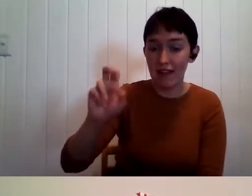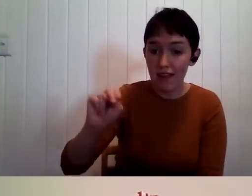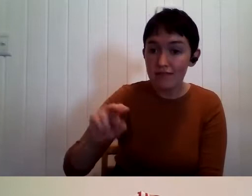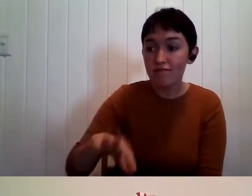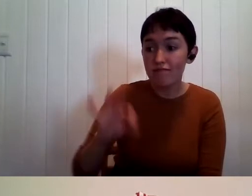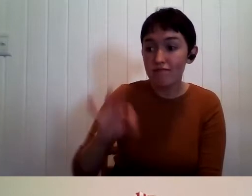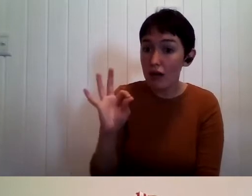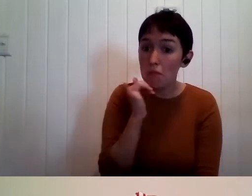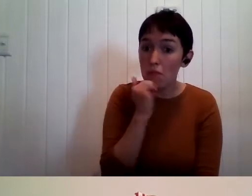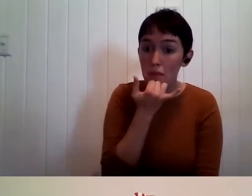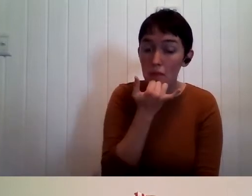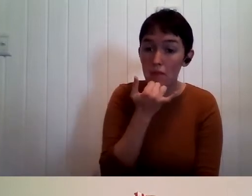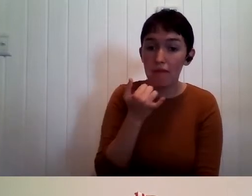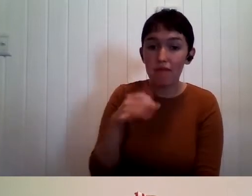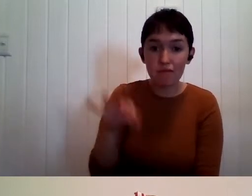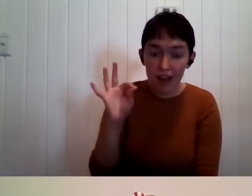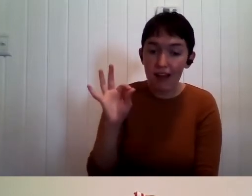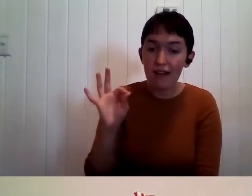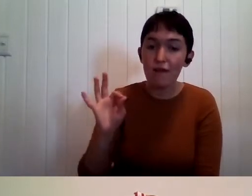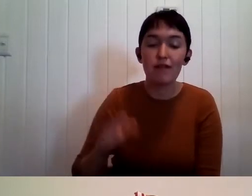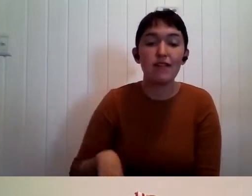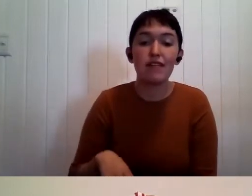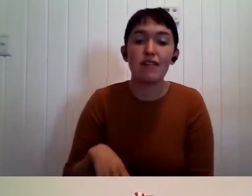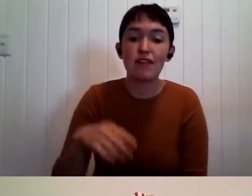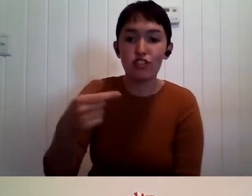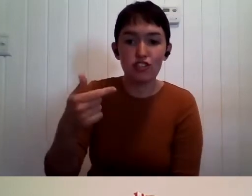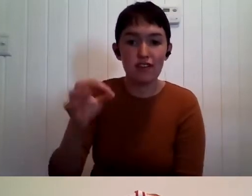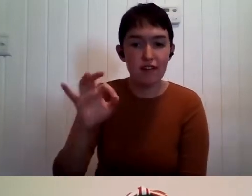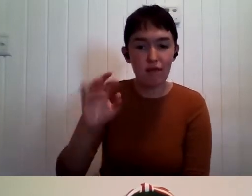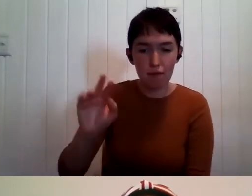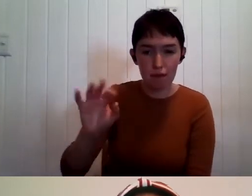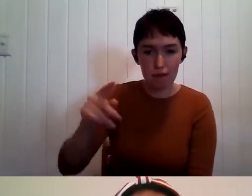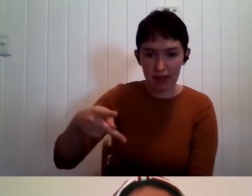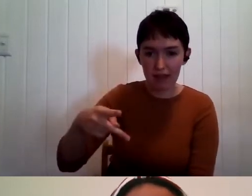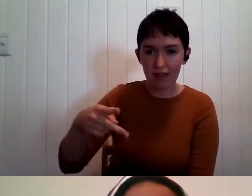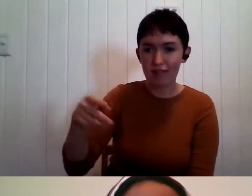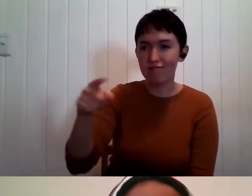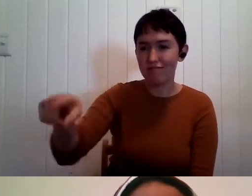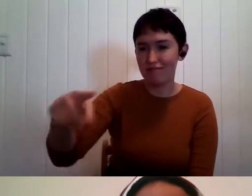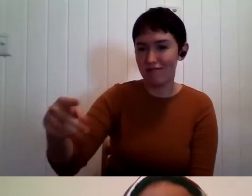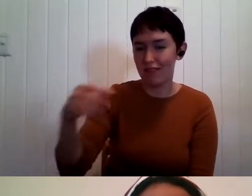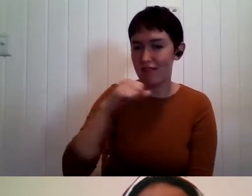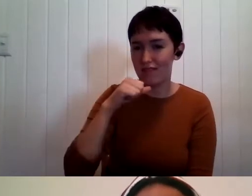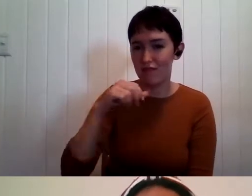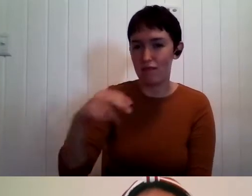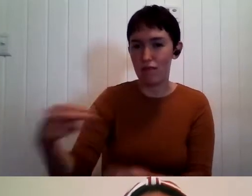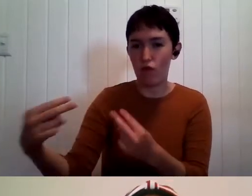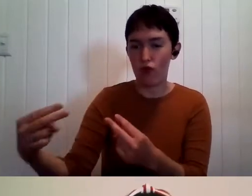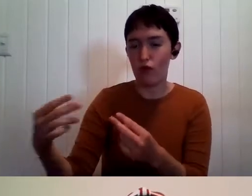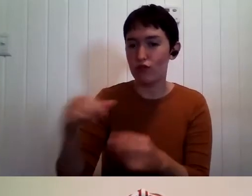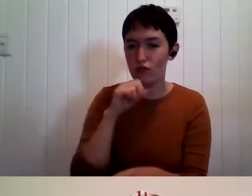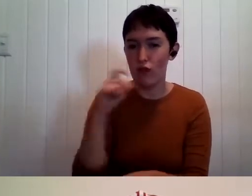and so many others, like GFP. Folks at home, I don't expect you to know what GFP is, but it's basically a way that we